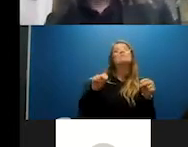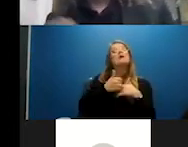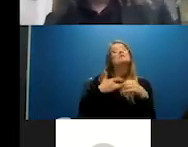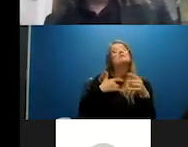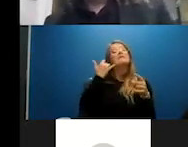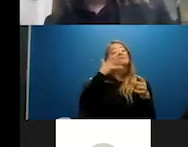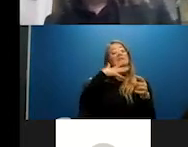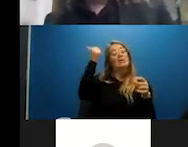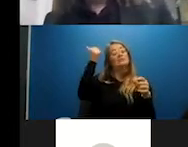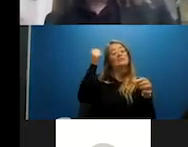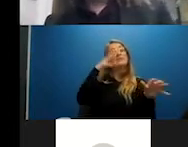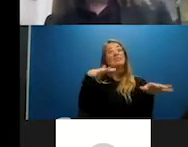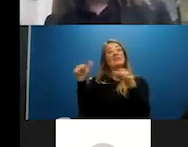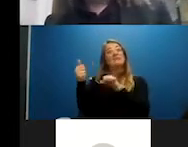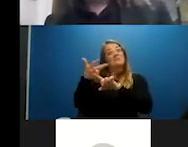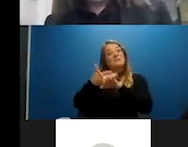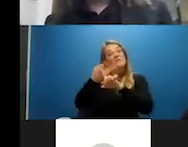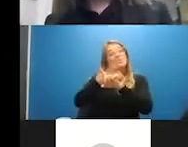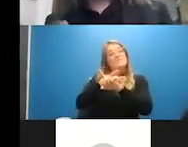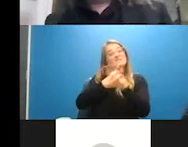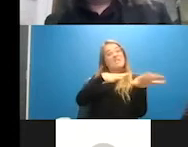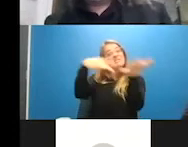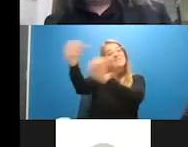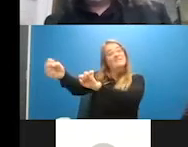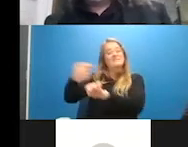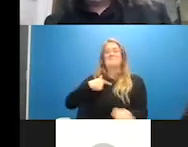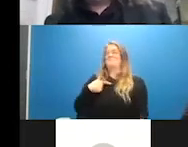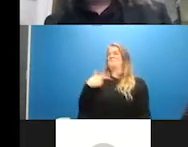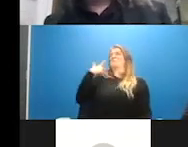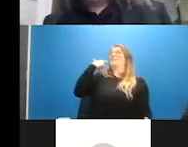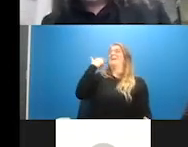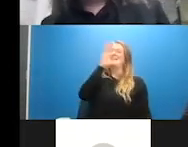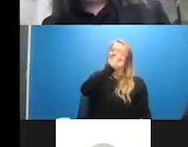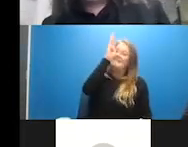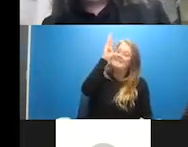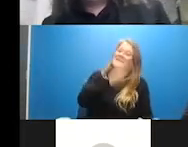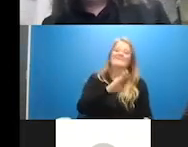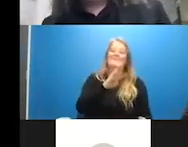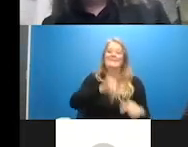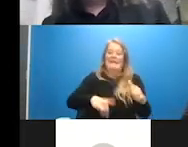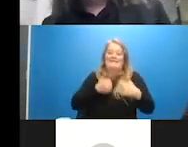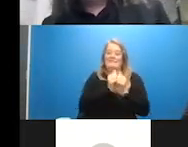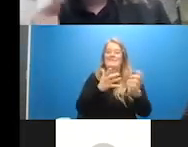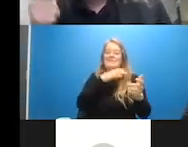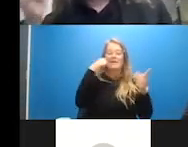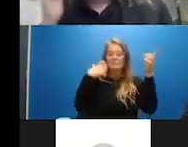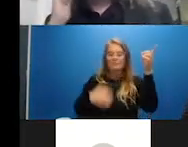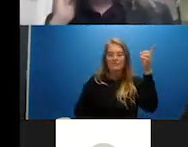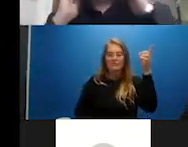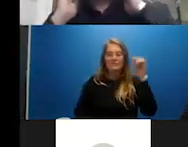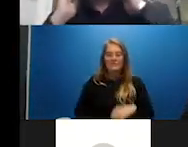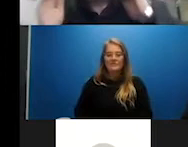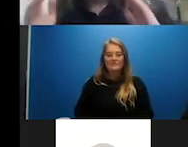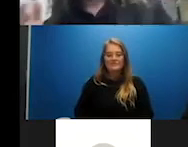were to leave for 3 or 4 months in the winter? And they burst out laughing. They couldn't live without the elders. And